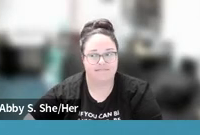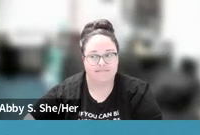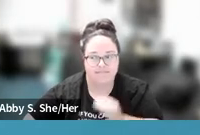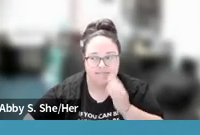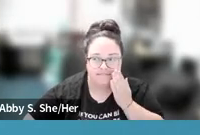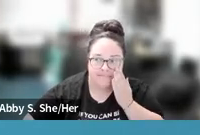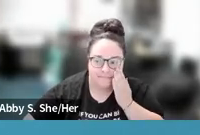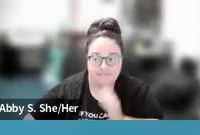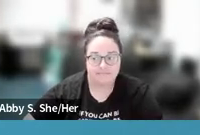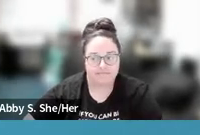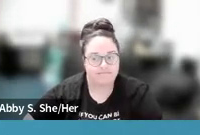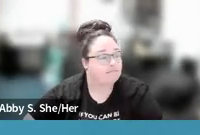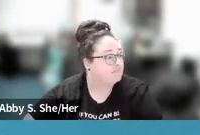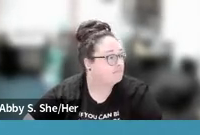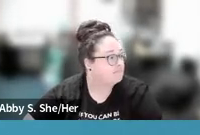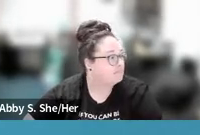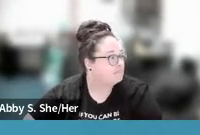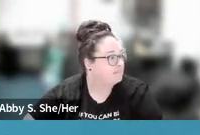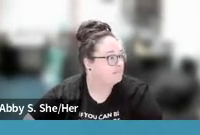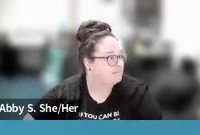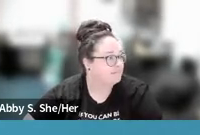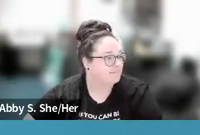a happy birthday whenever you like.